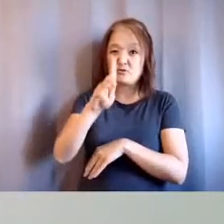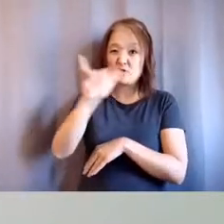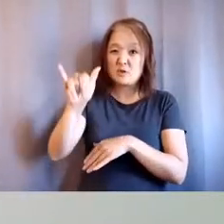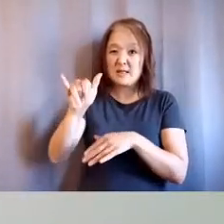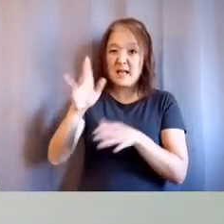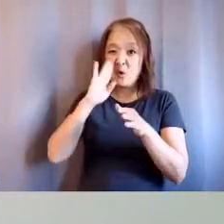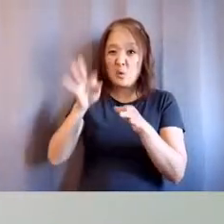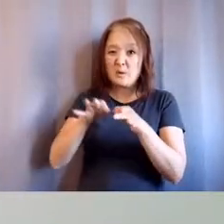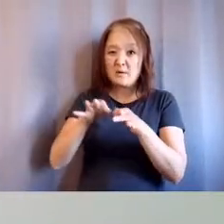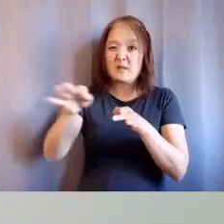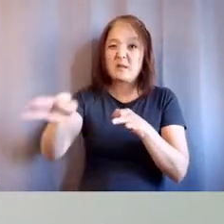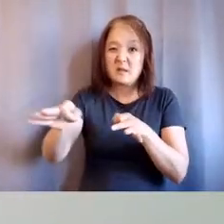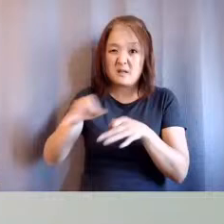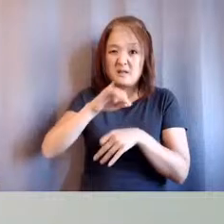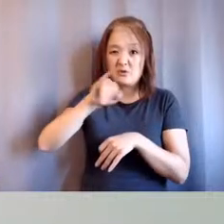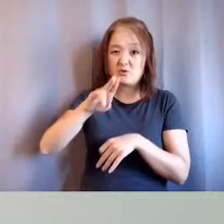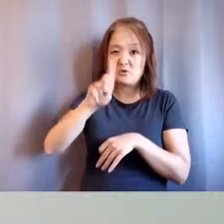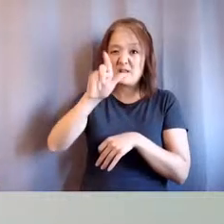further than July 29th?